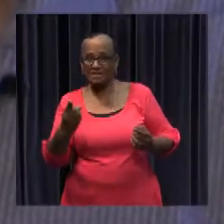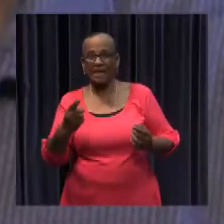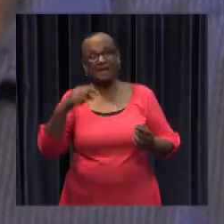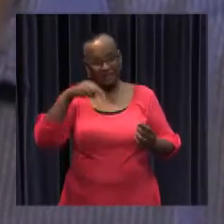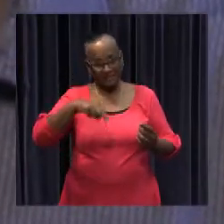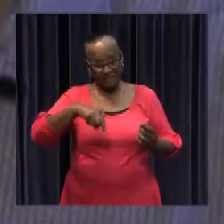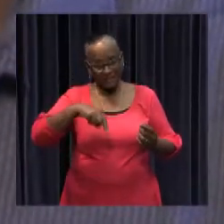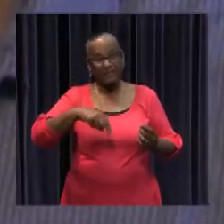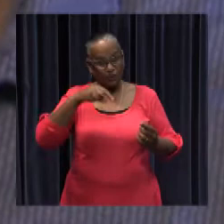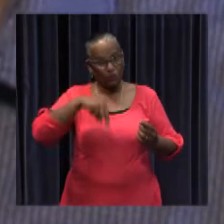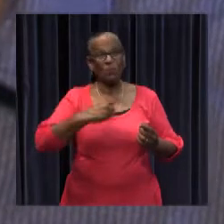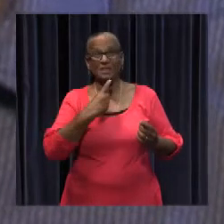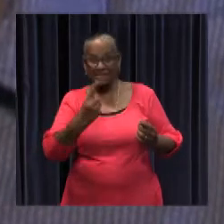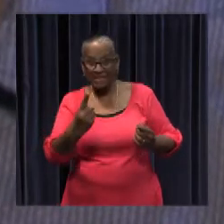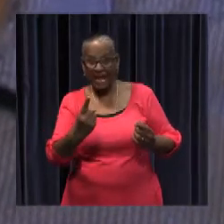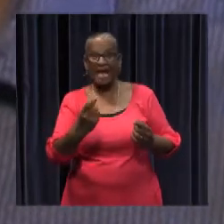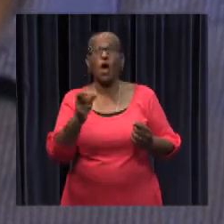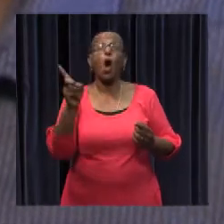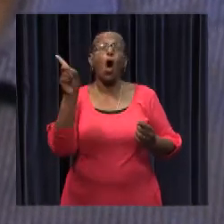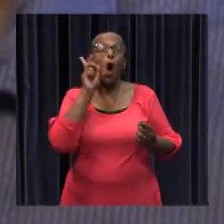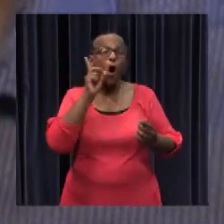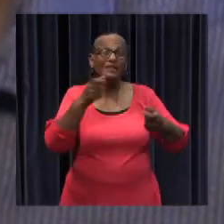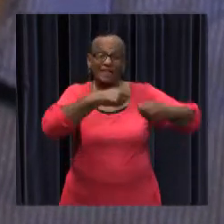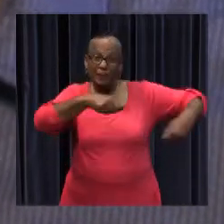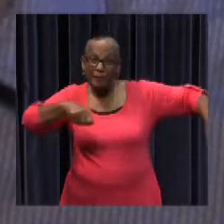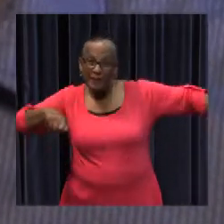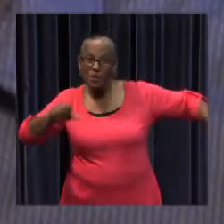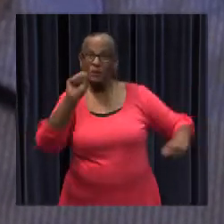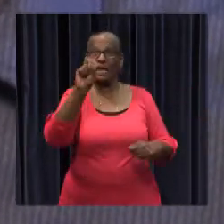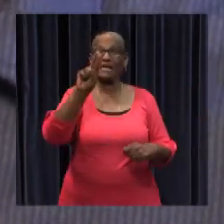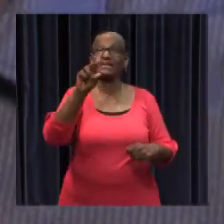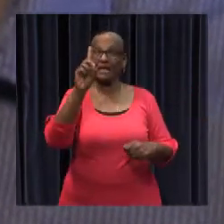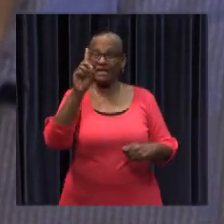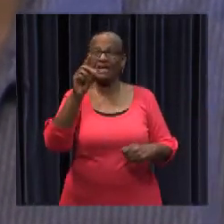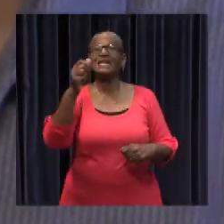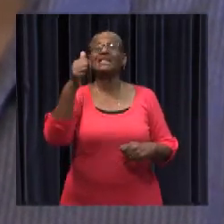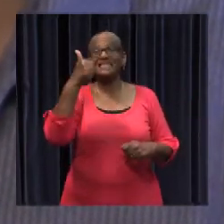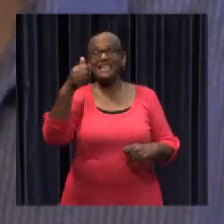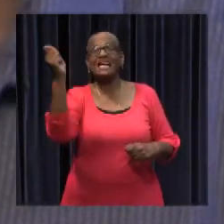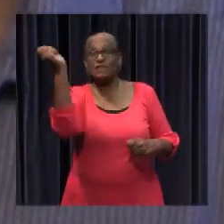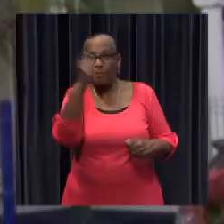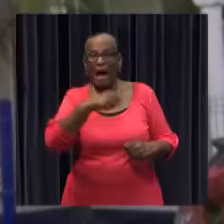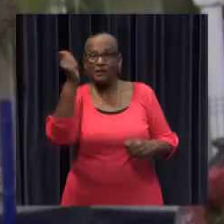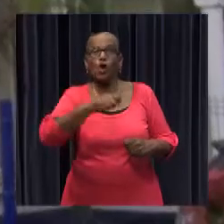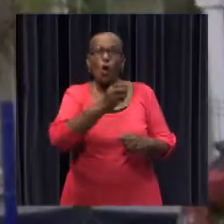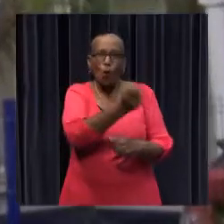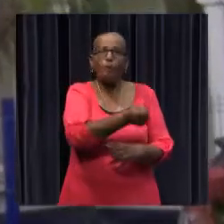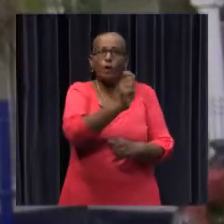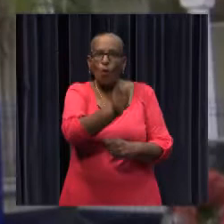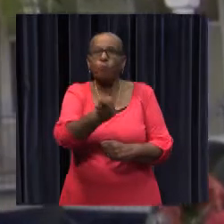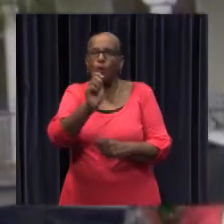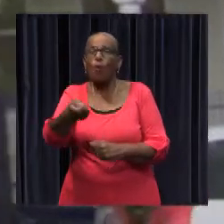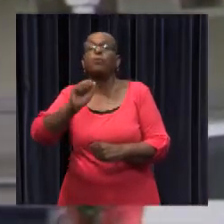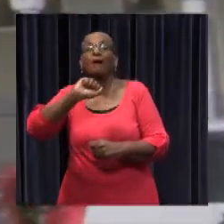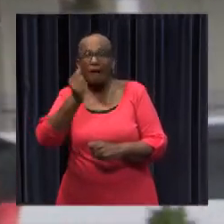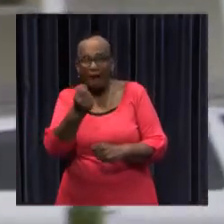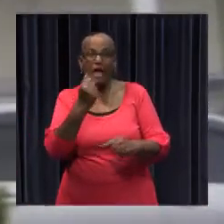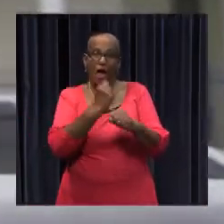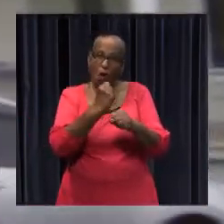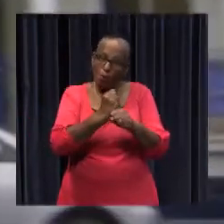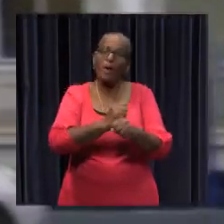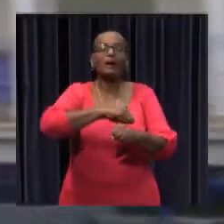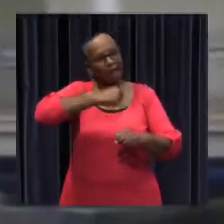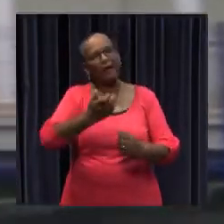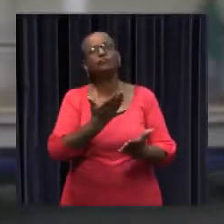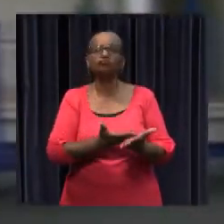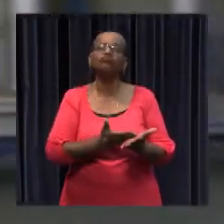says that with the promise of 100 million SRD, medical supplies can be purchased for the next 6 months